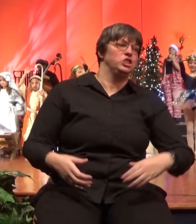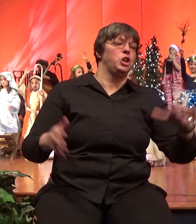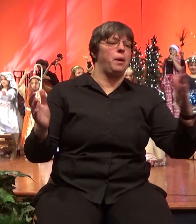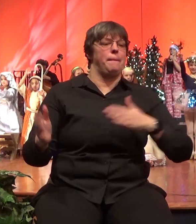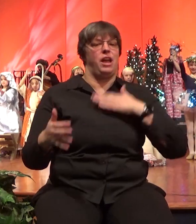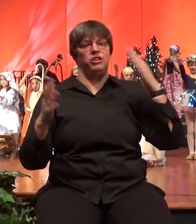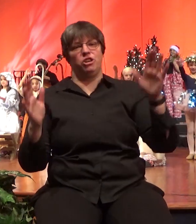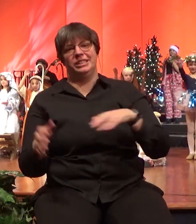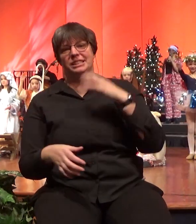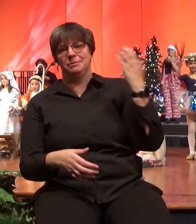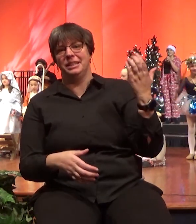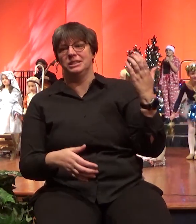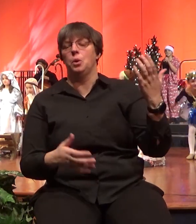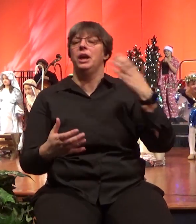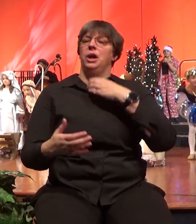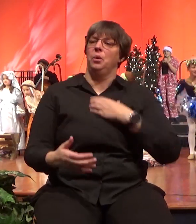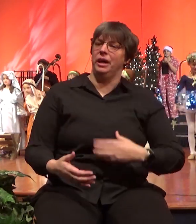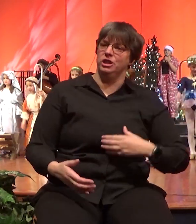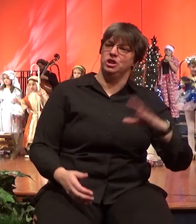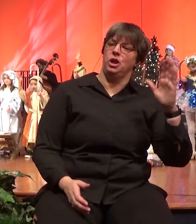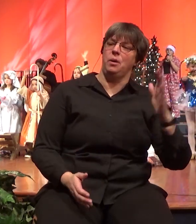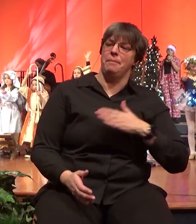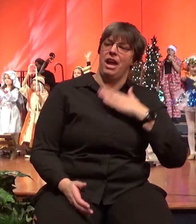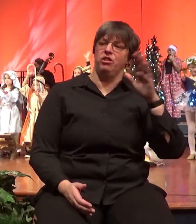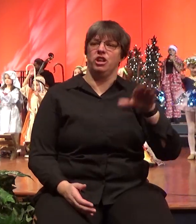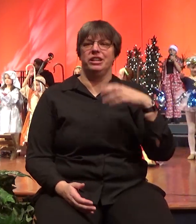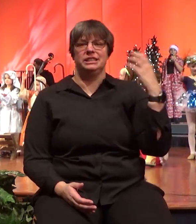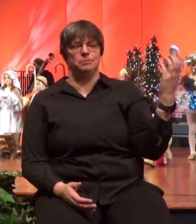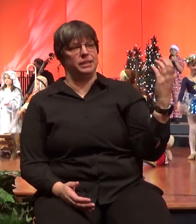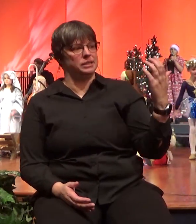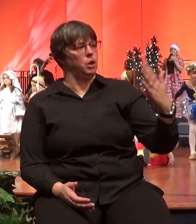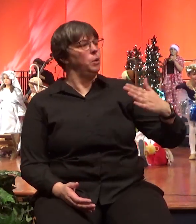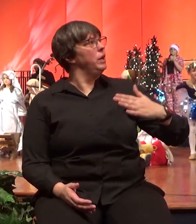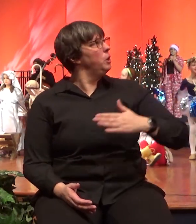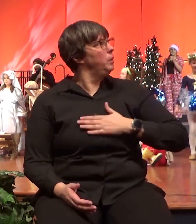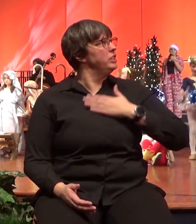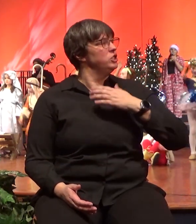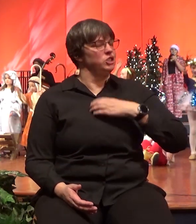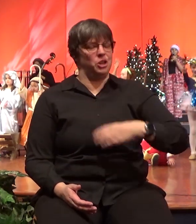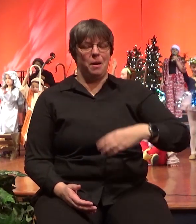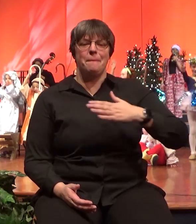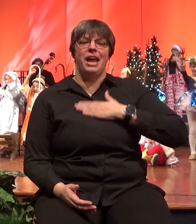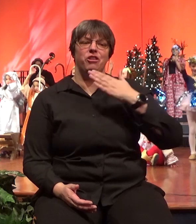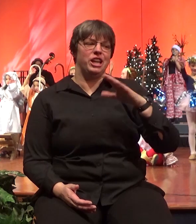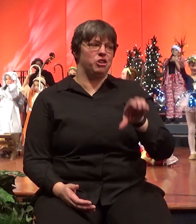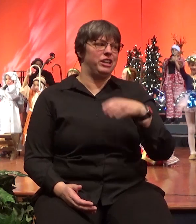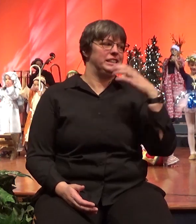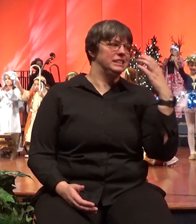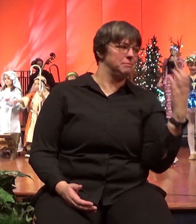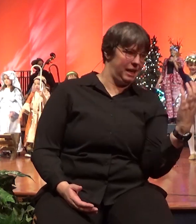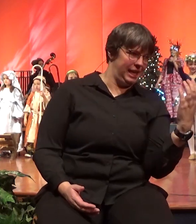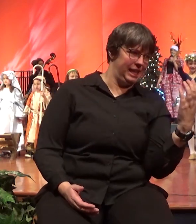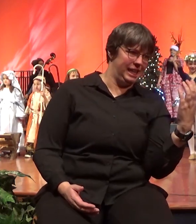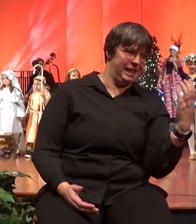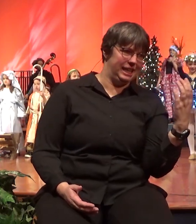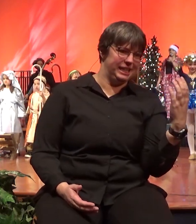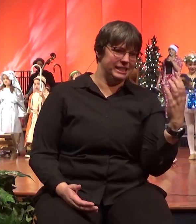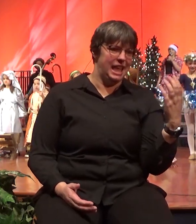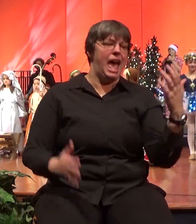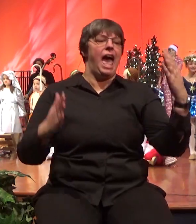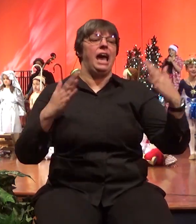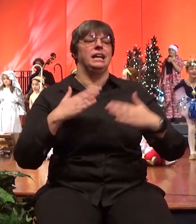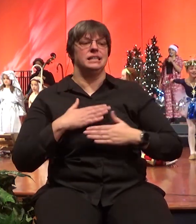wish you a Merry Christmas. We wish you a Merry Christmas. We wish you a Merry